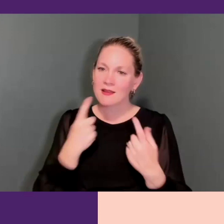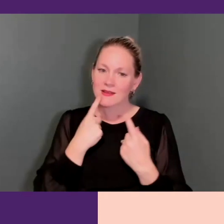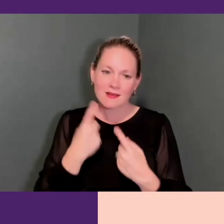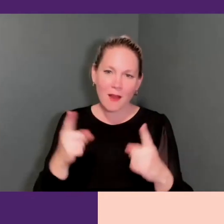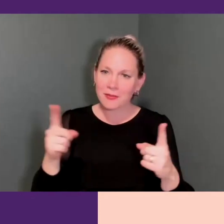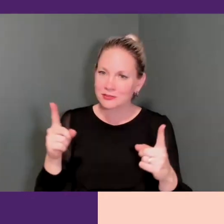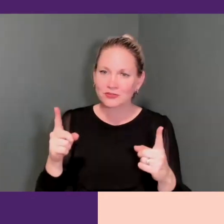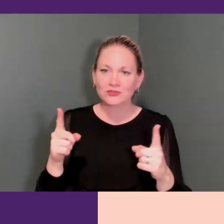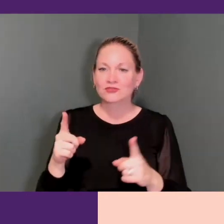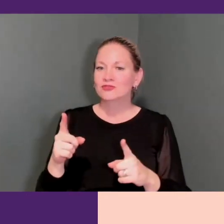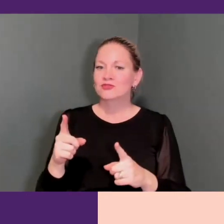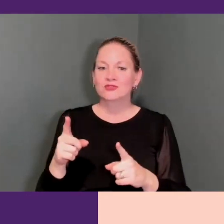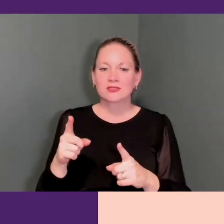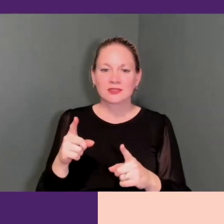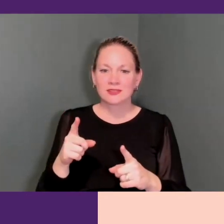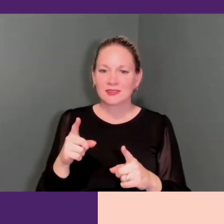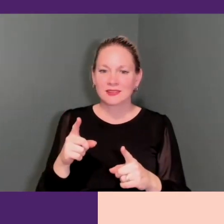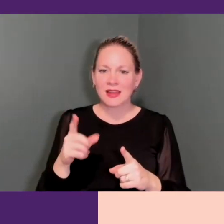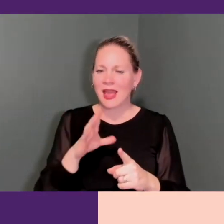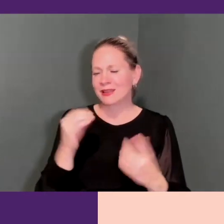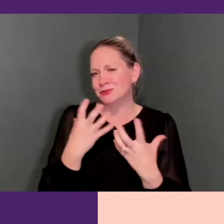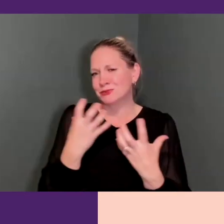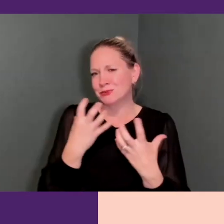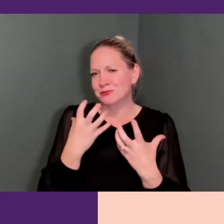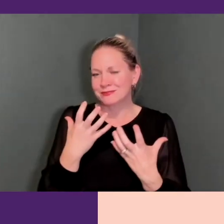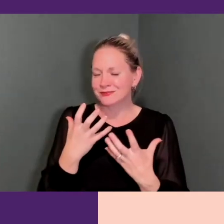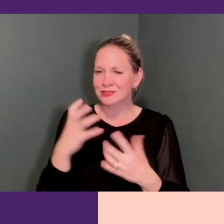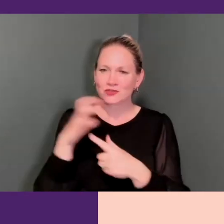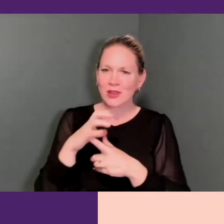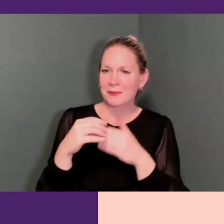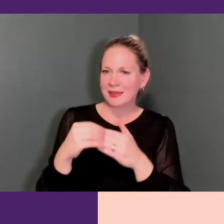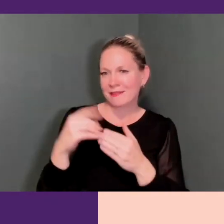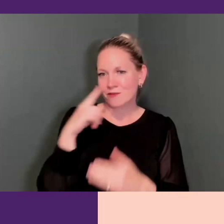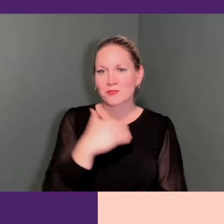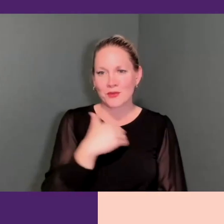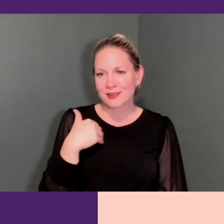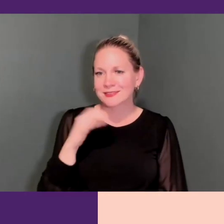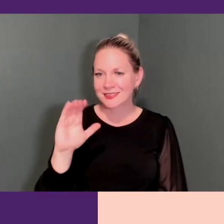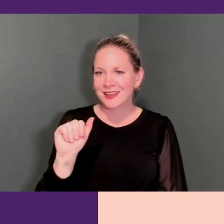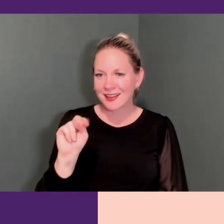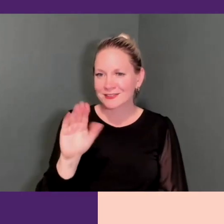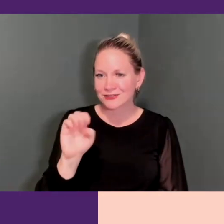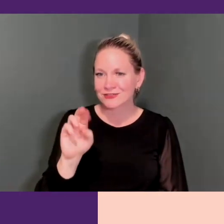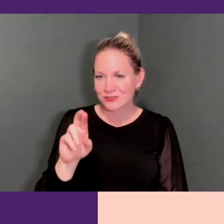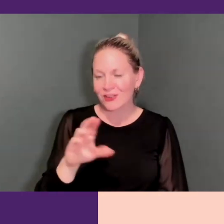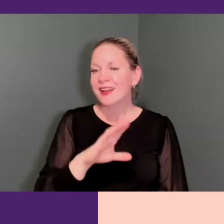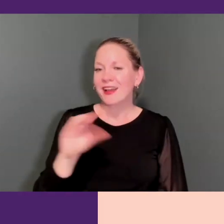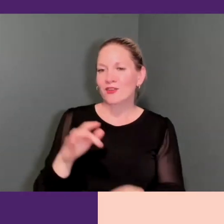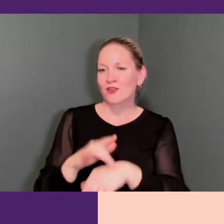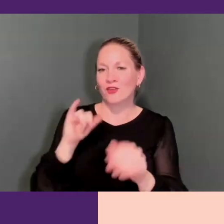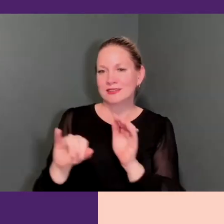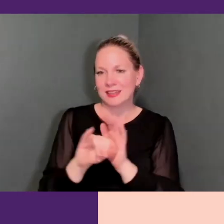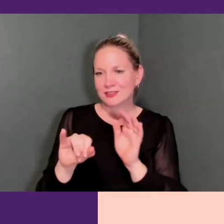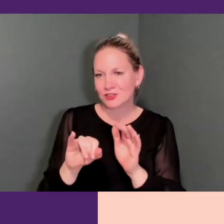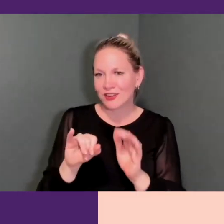and just impressive champion for breast cancer and cancer early detection. We